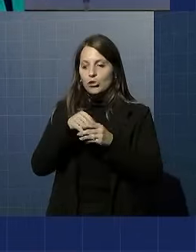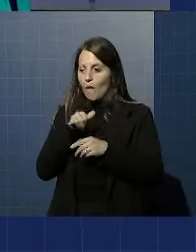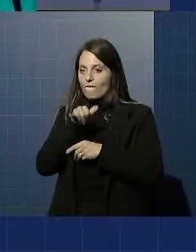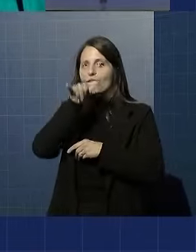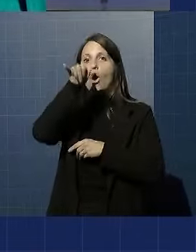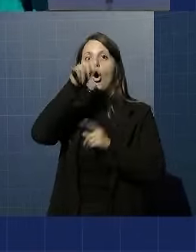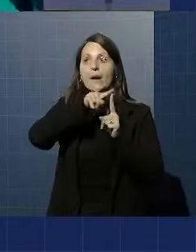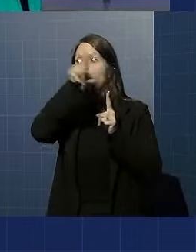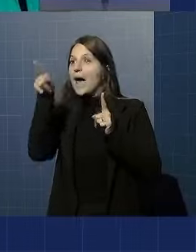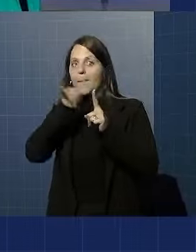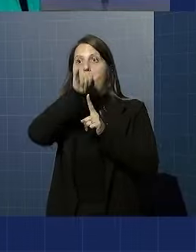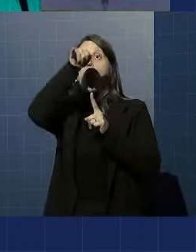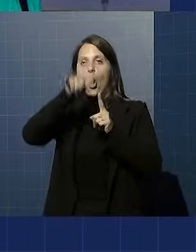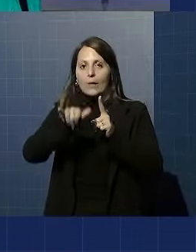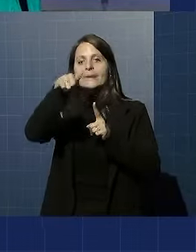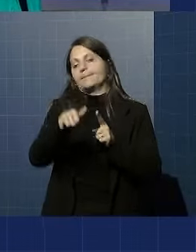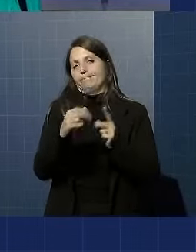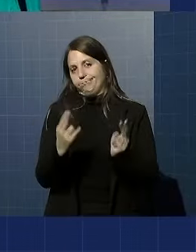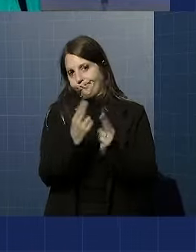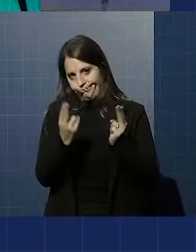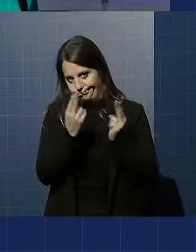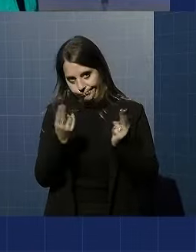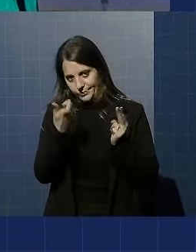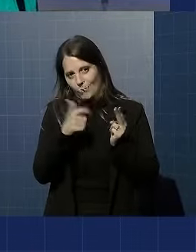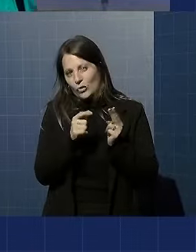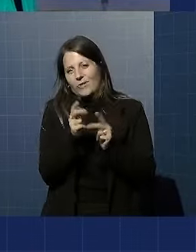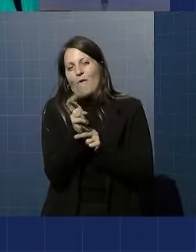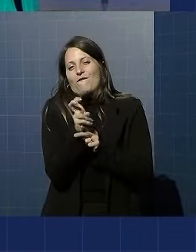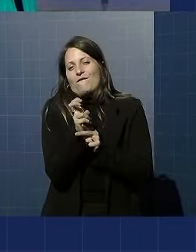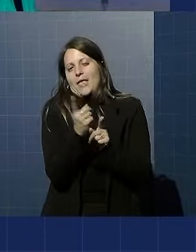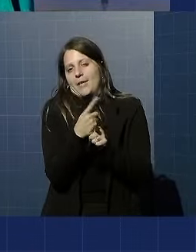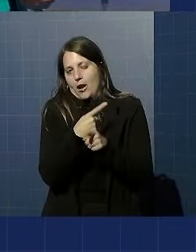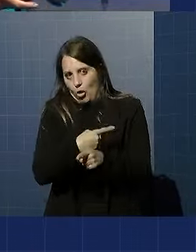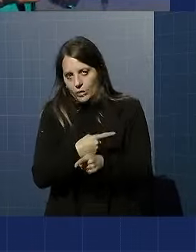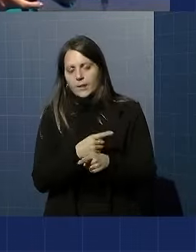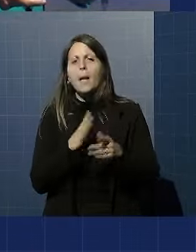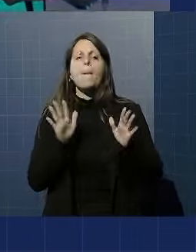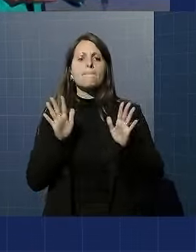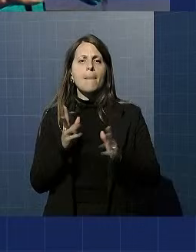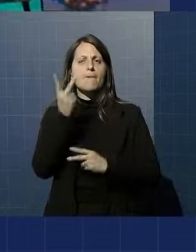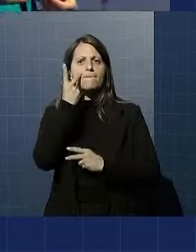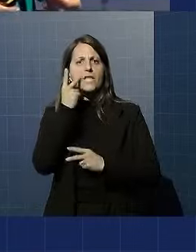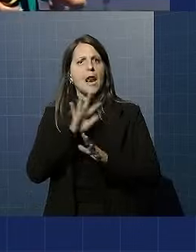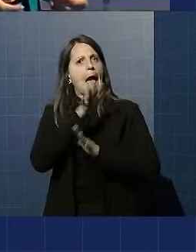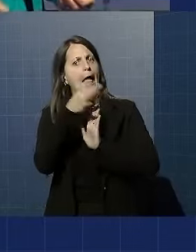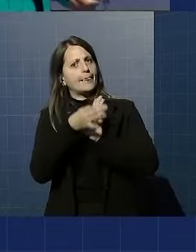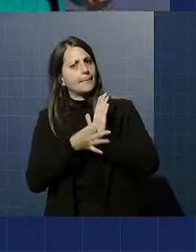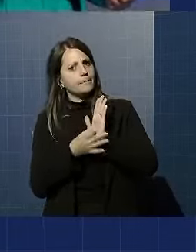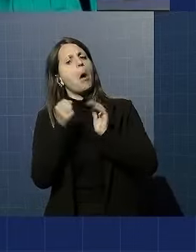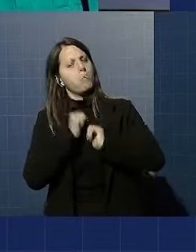test. And it's also being used to train astronauts, for example, before they go into space with certain procedures they need to